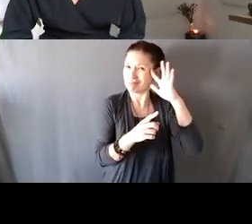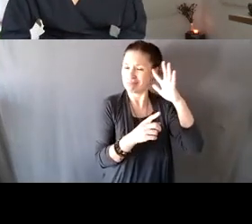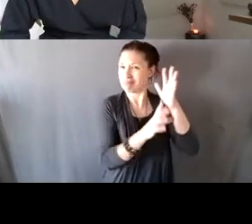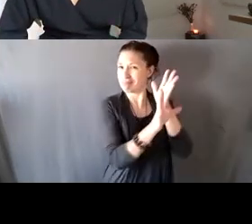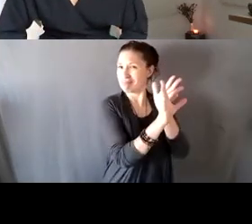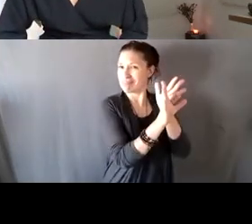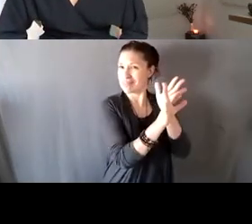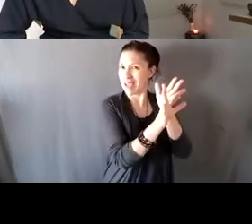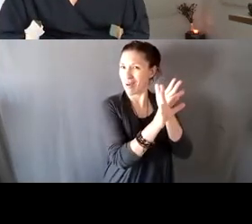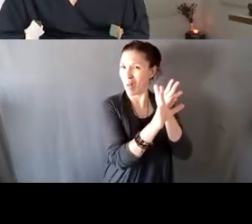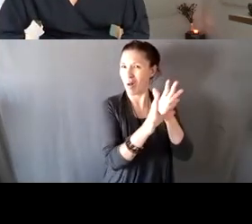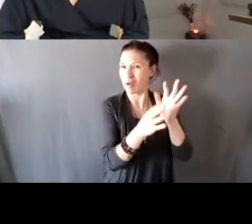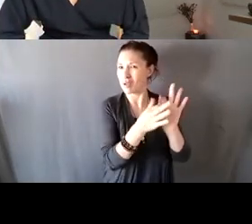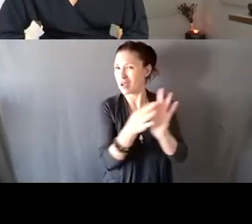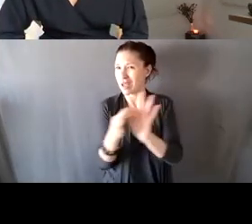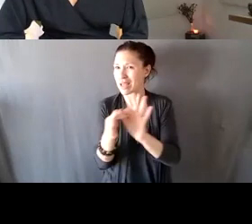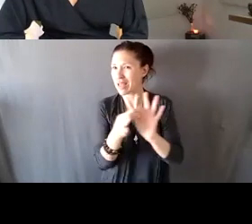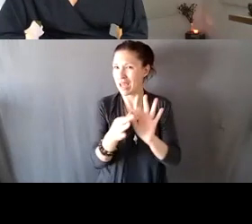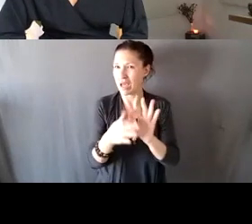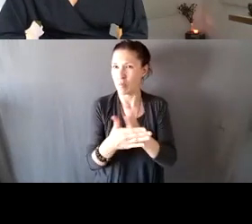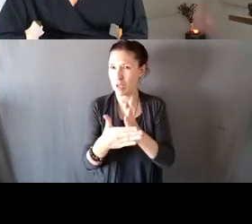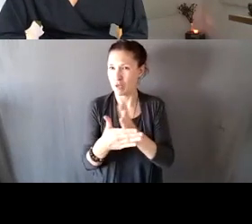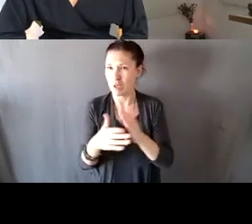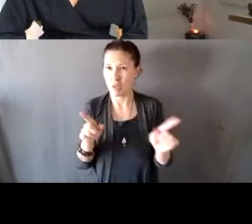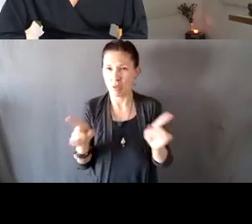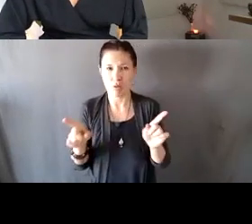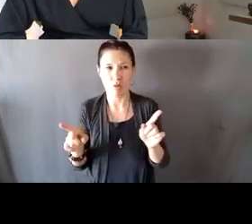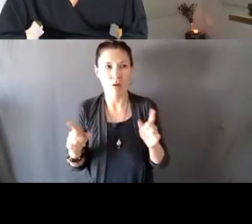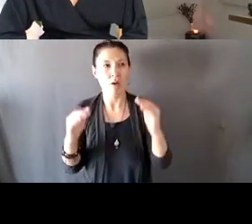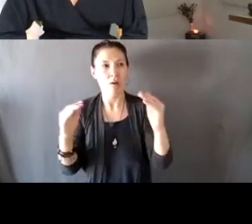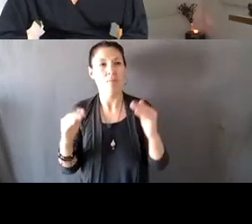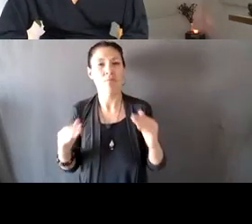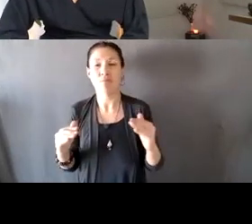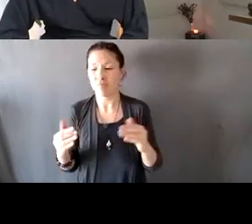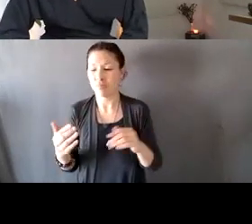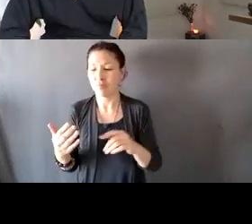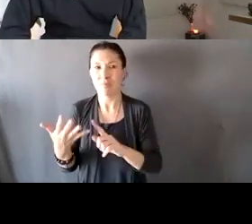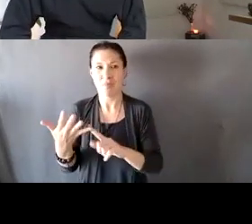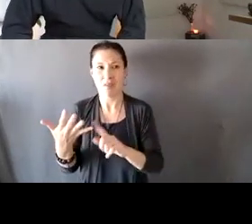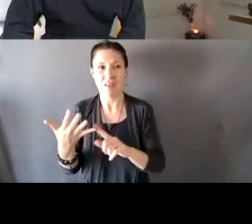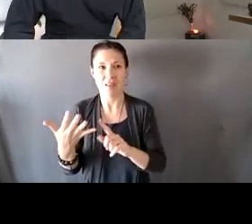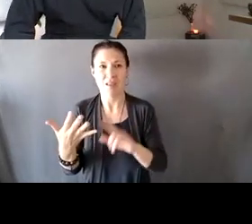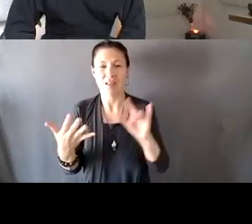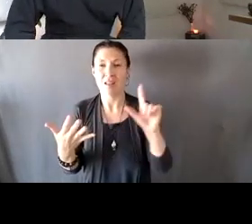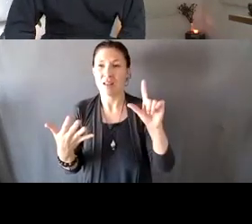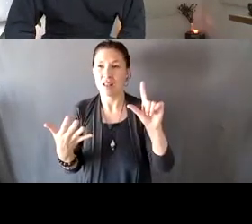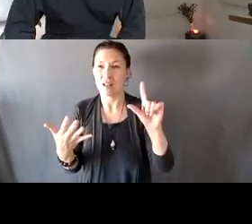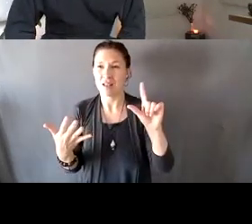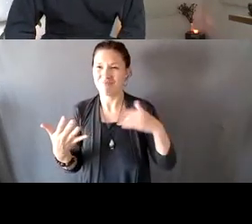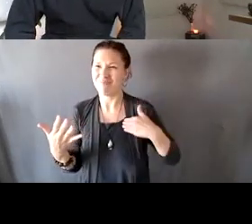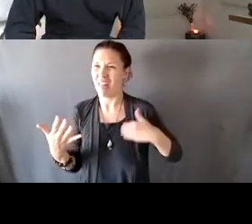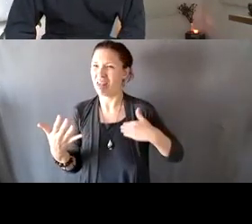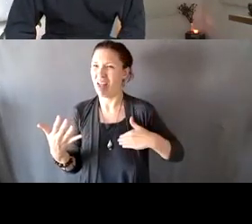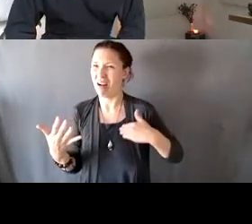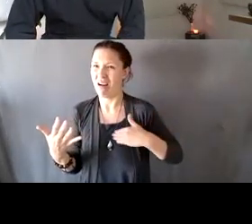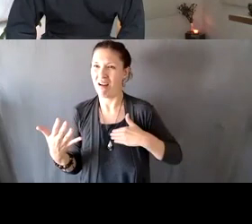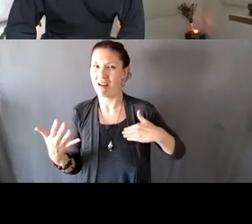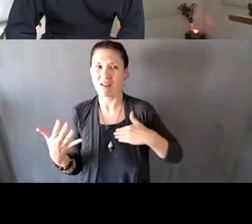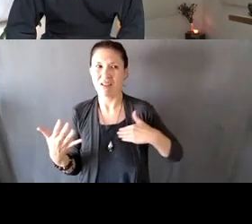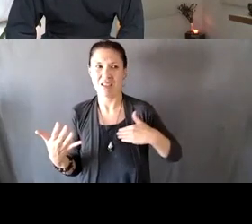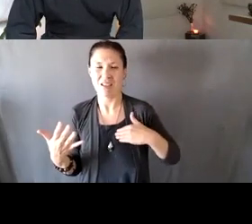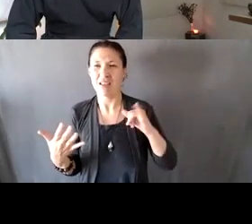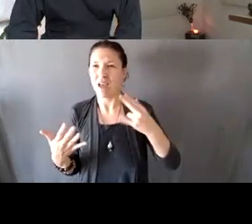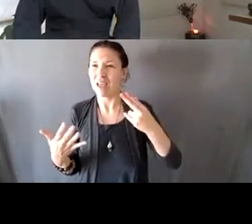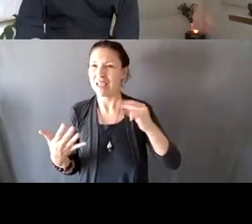The next healing sound we have is for the lung. The sound is a hiss. It's like, and with the